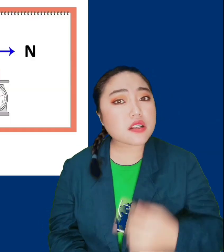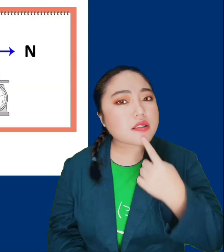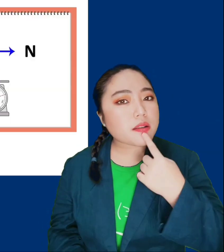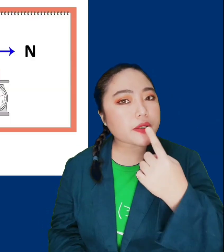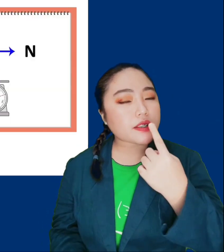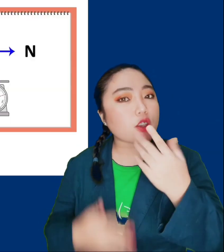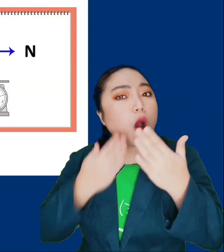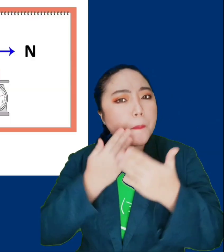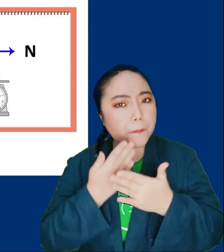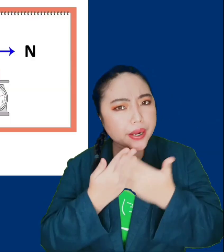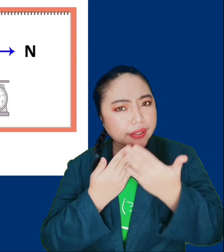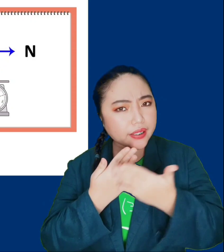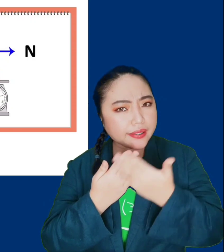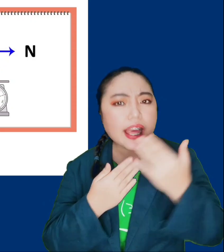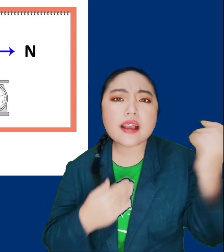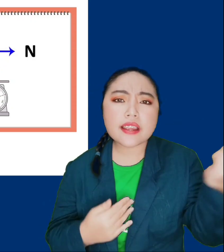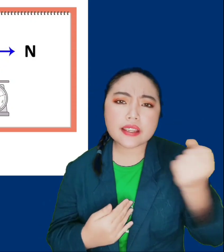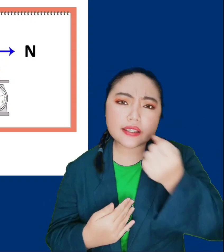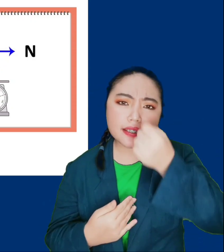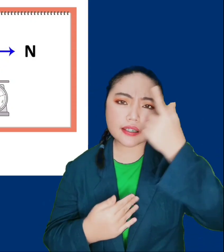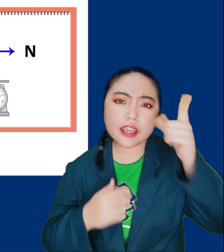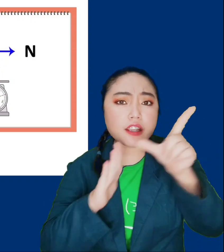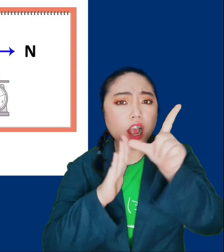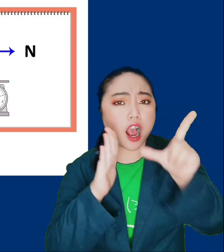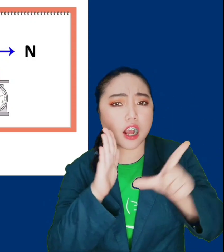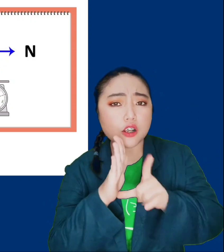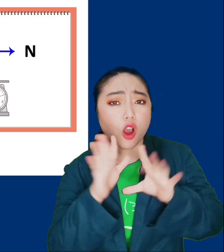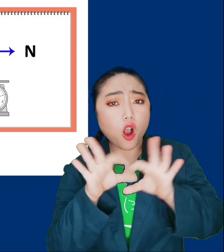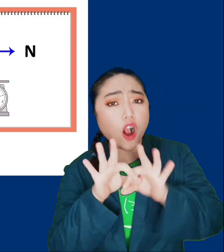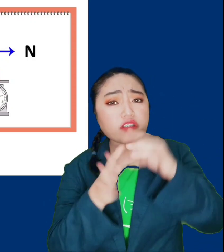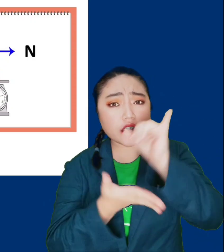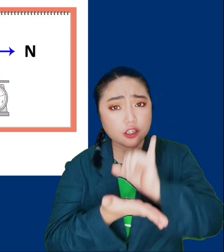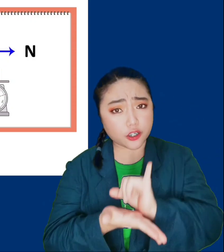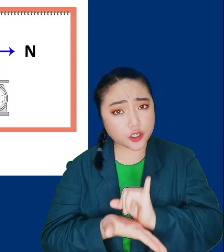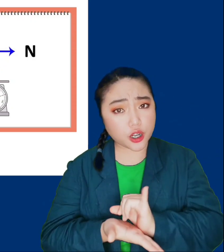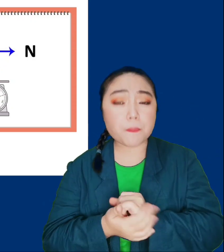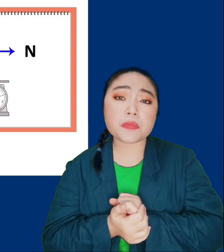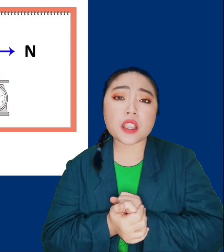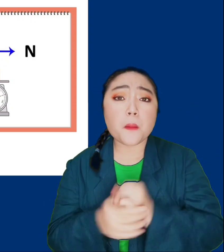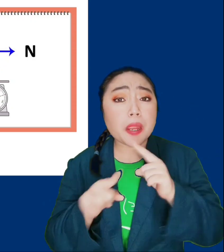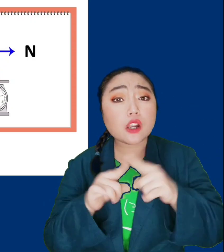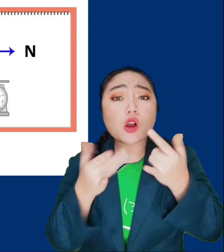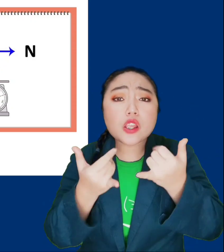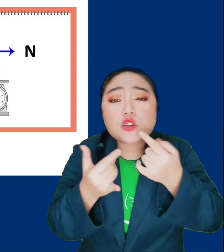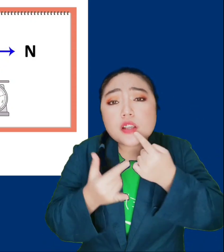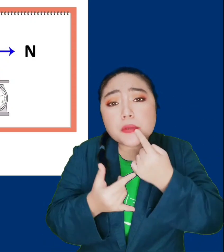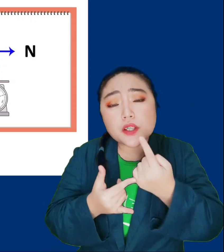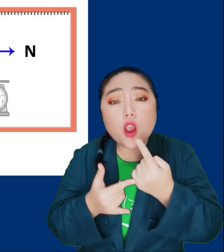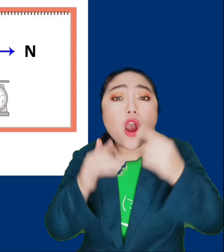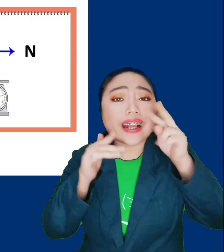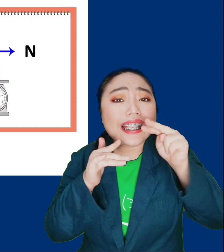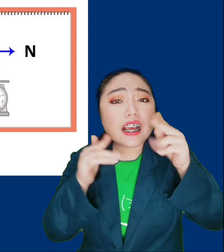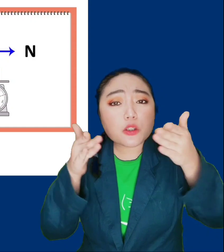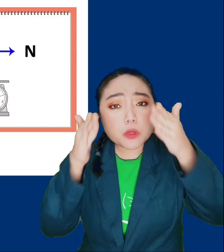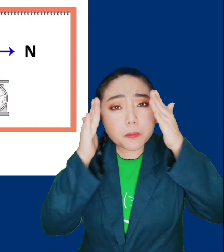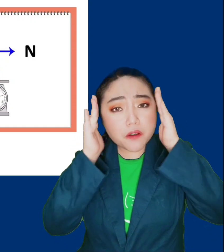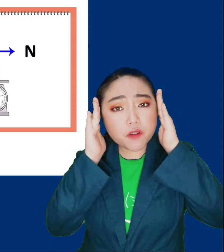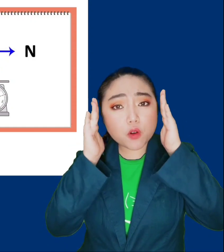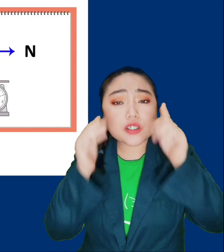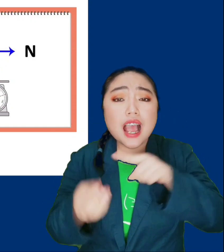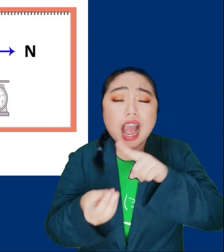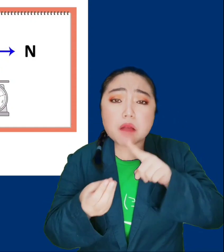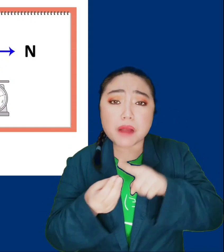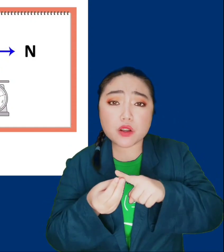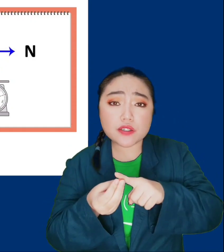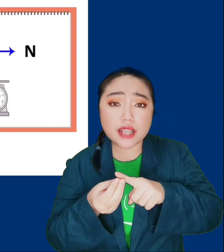So now you know about it. It's easy to understand our lesson for inertia. But I